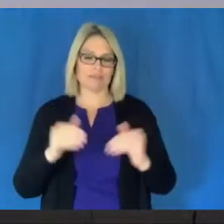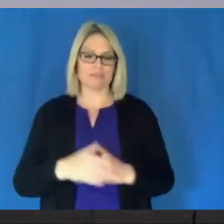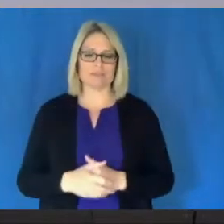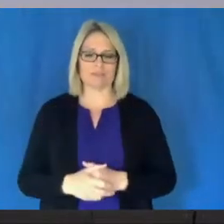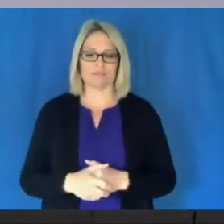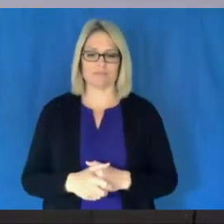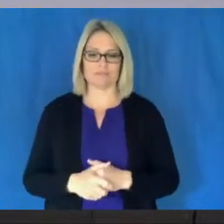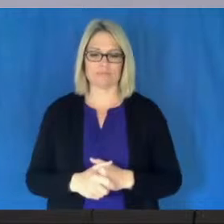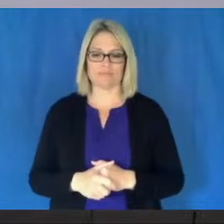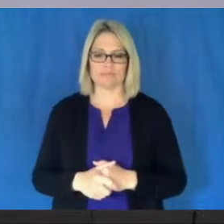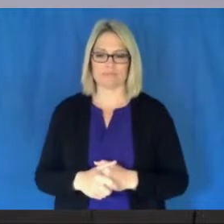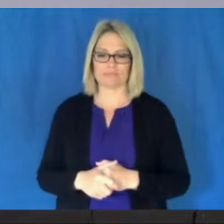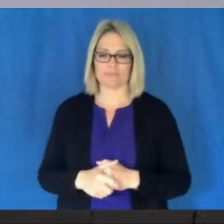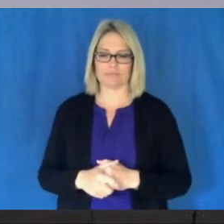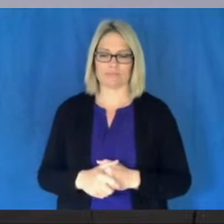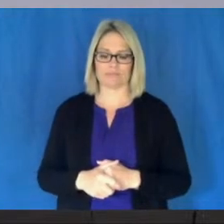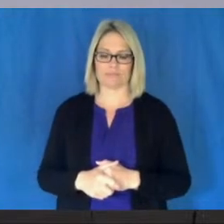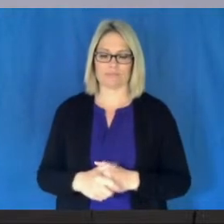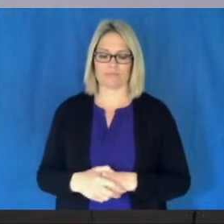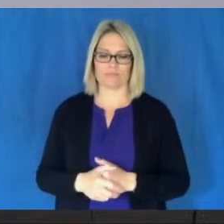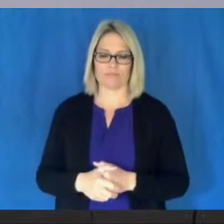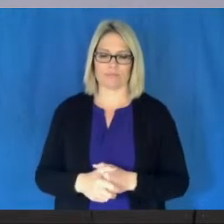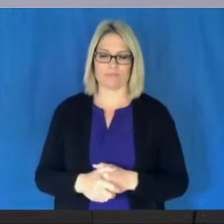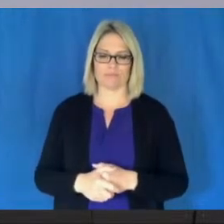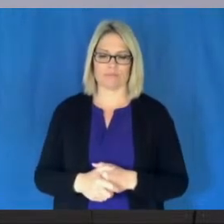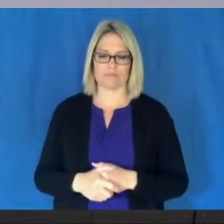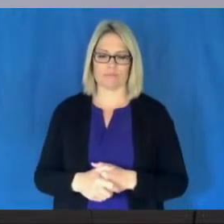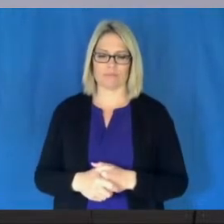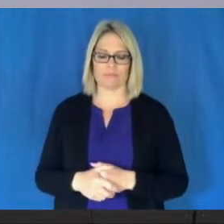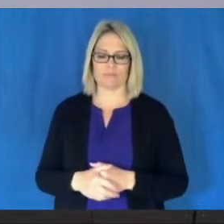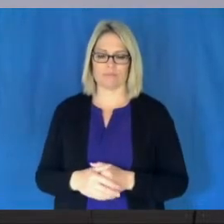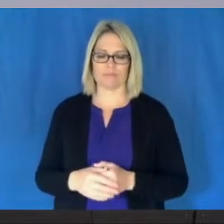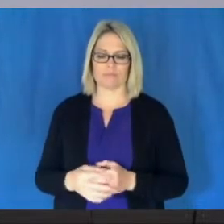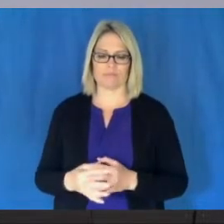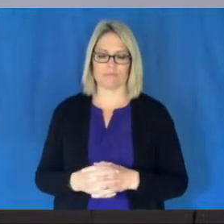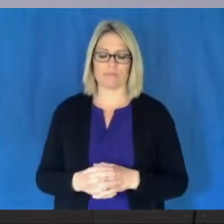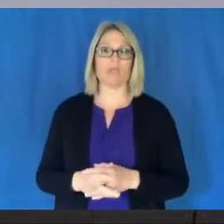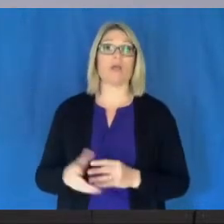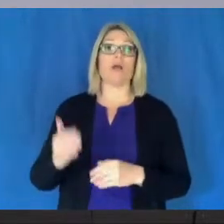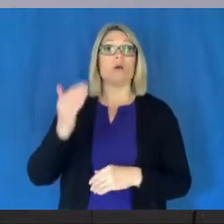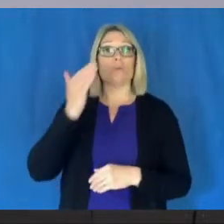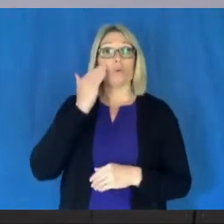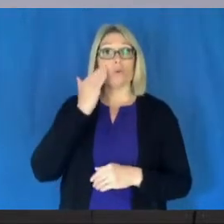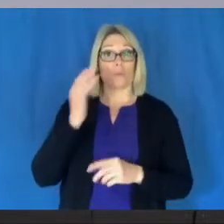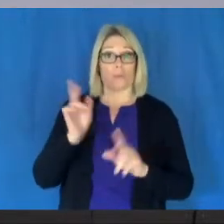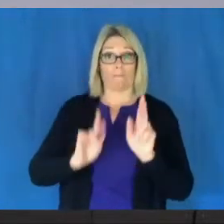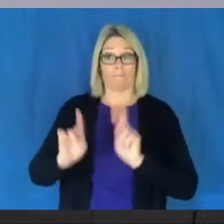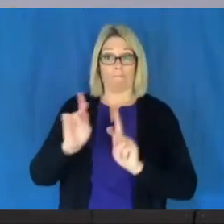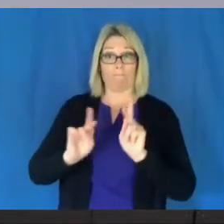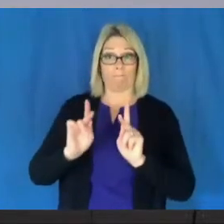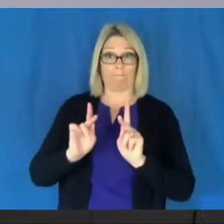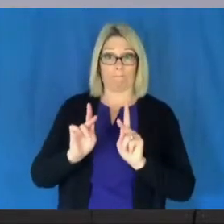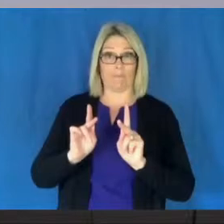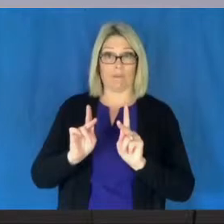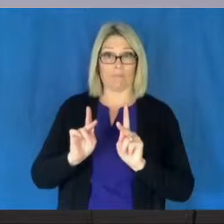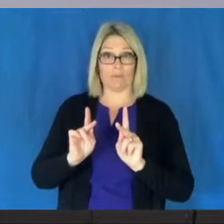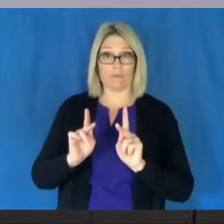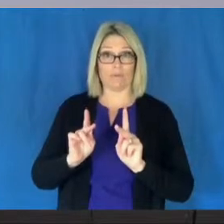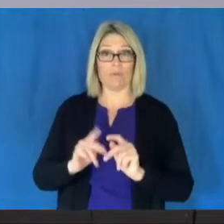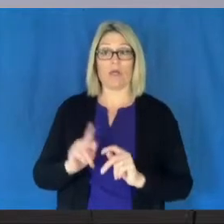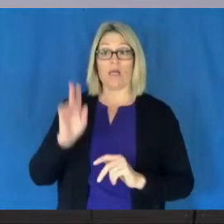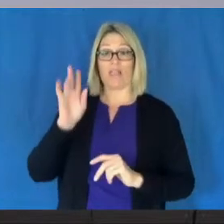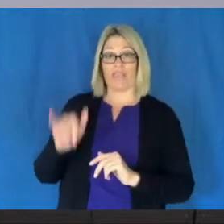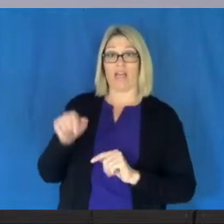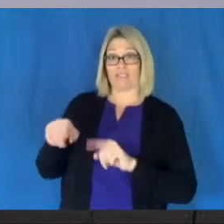We, of course, we do know that the individuals who have been impacted by this particular